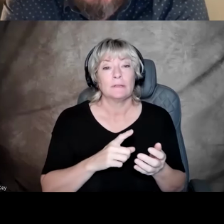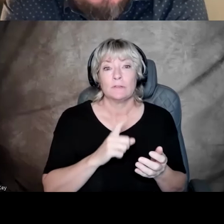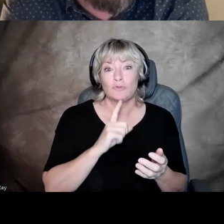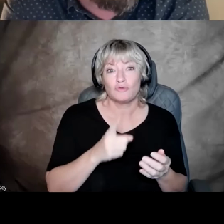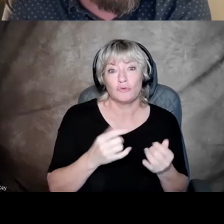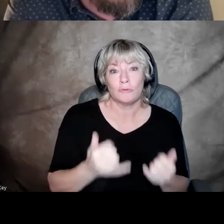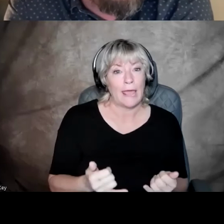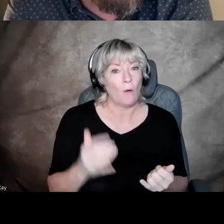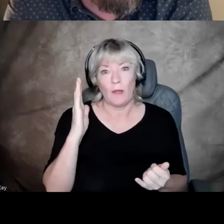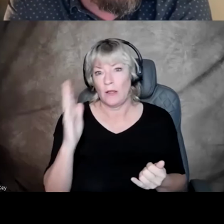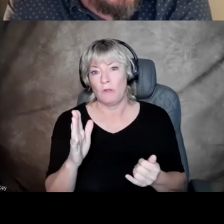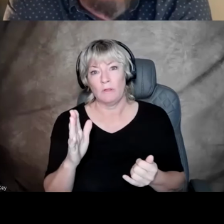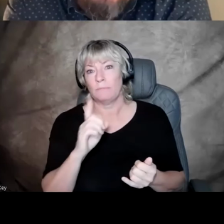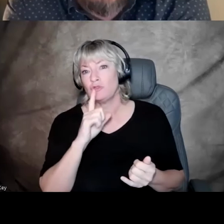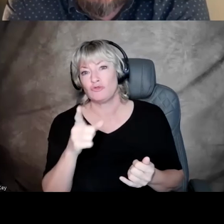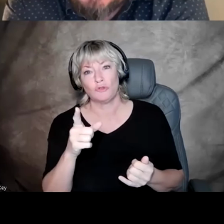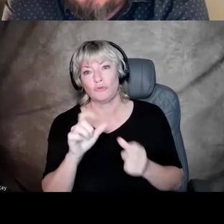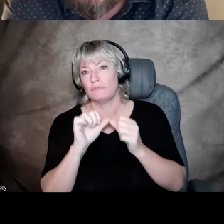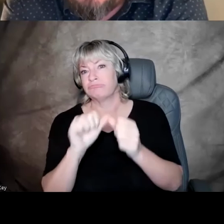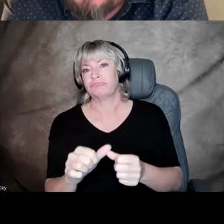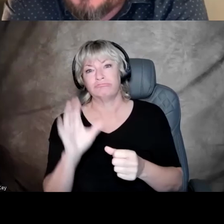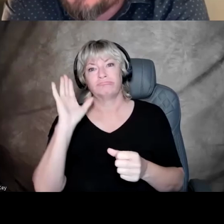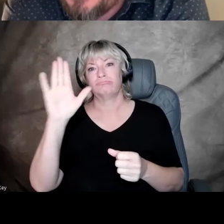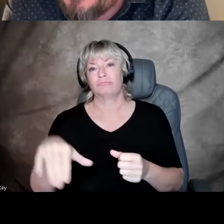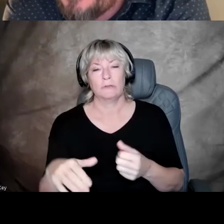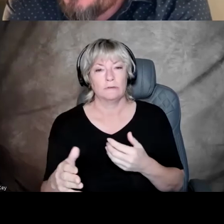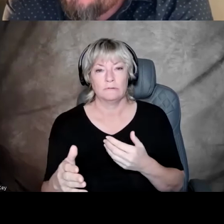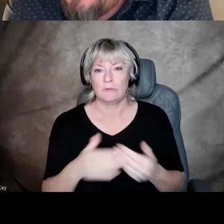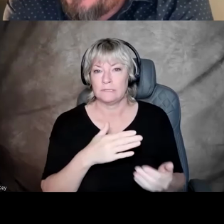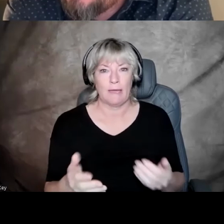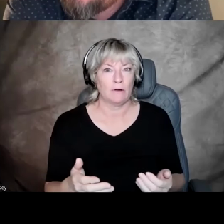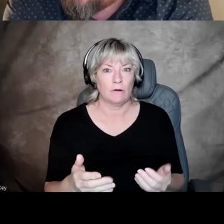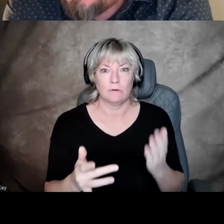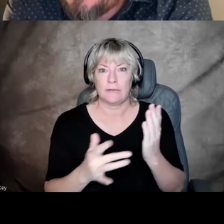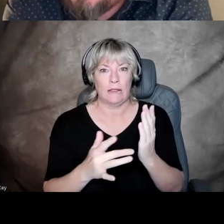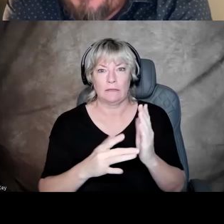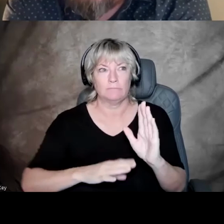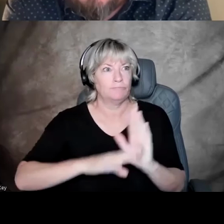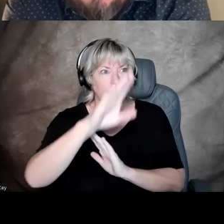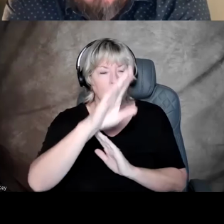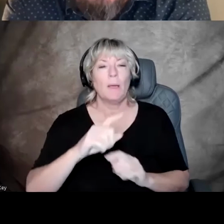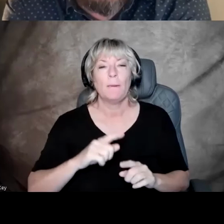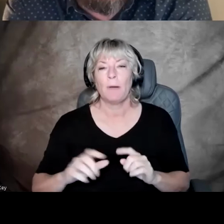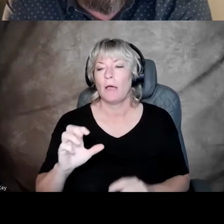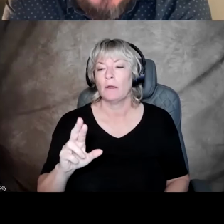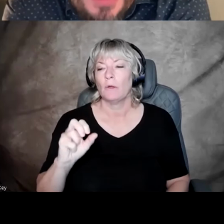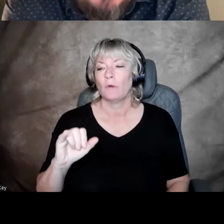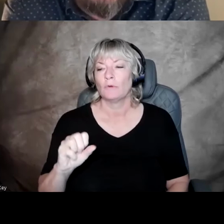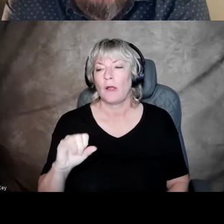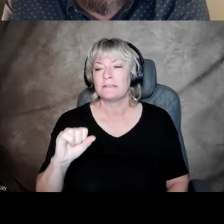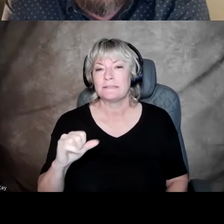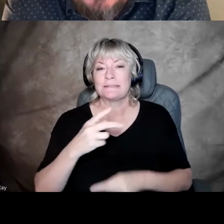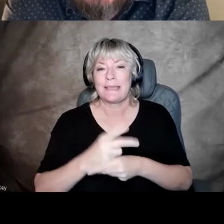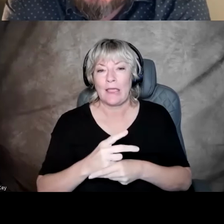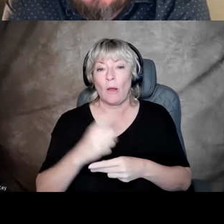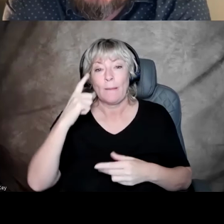to be true, no matter how much the technology develops, that crisis care and mental health care is going to depend